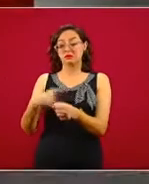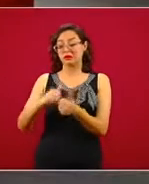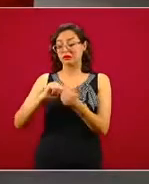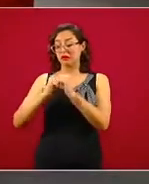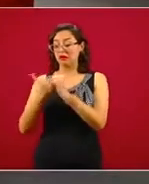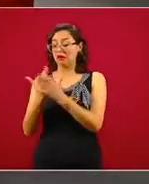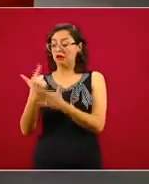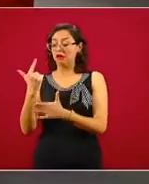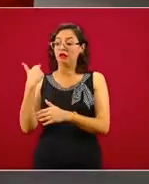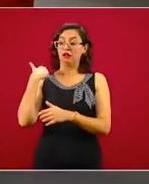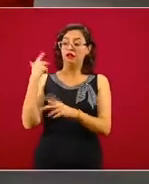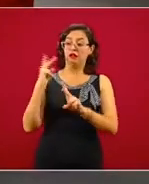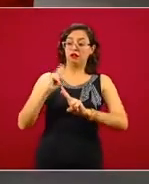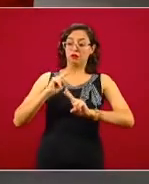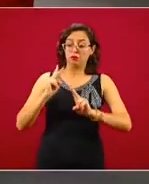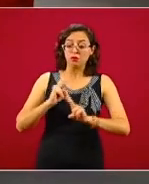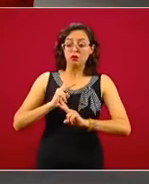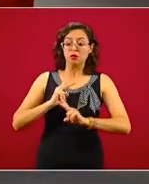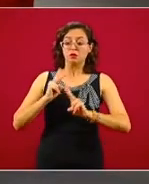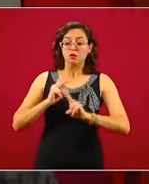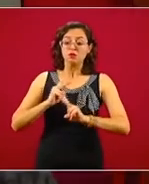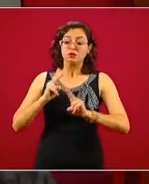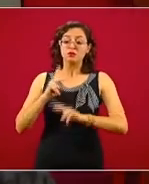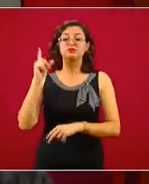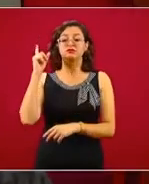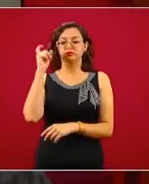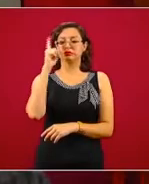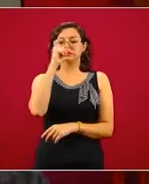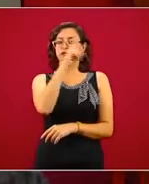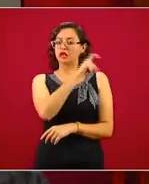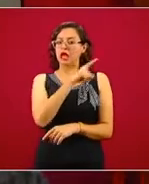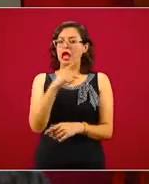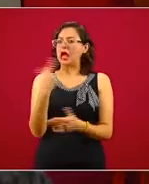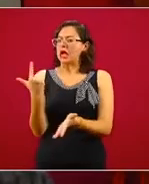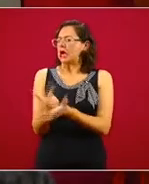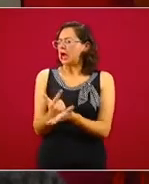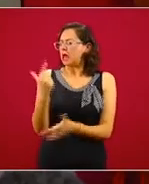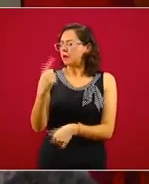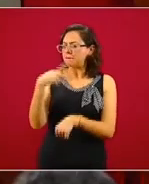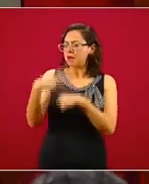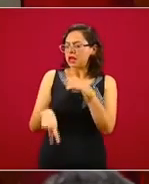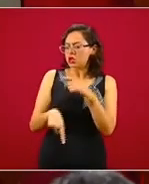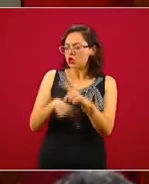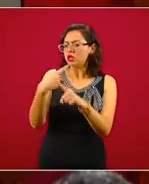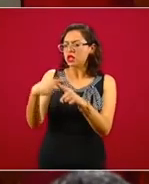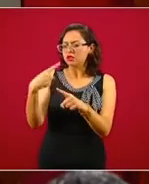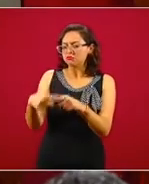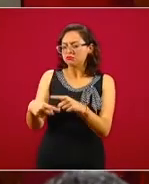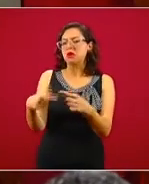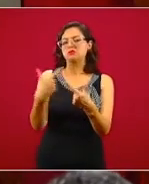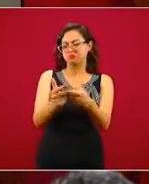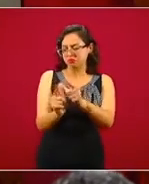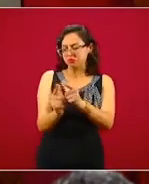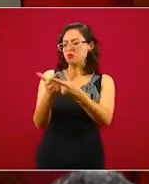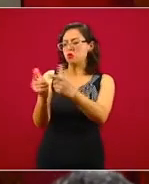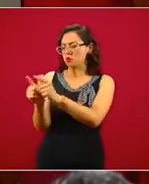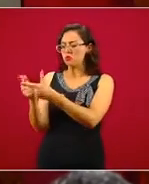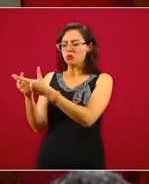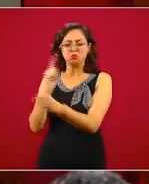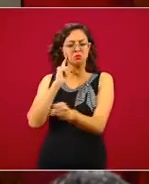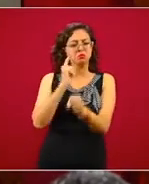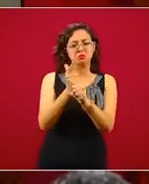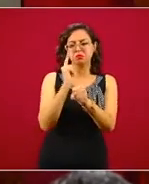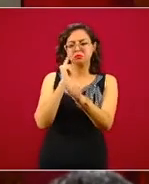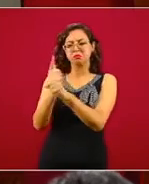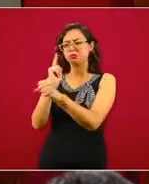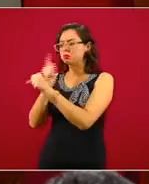se encuentran especially bastante bien identificados around the area of los the grupos de lungs. riesgo, que son los que más se afectan precisamente con And esta remember also that